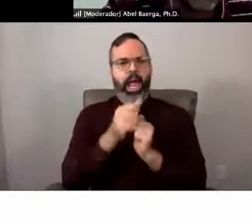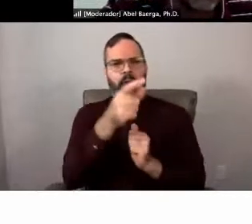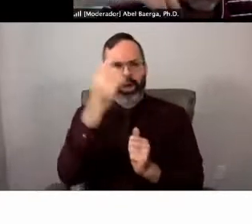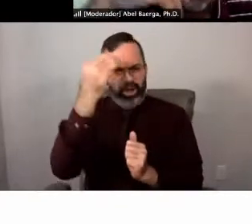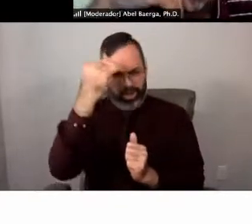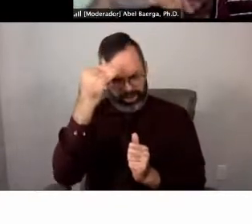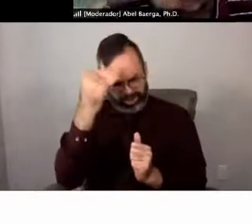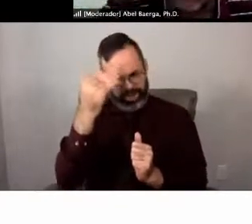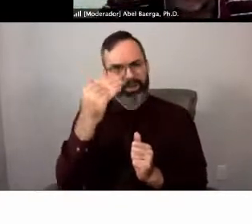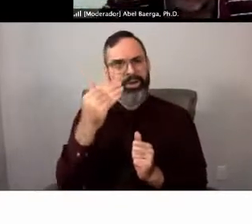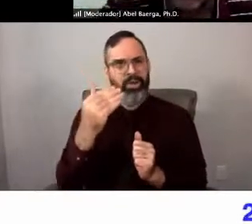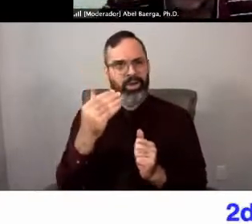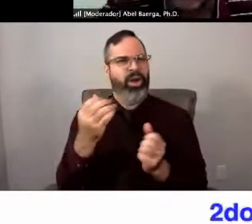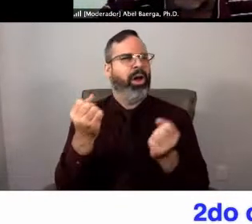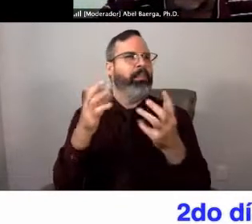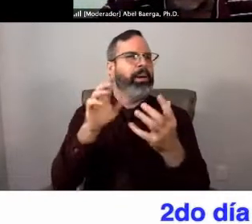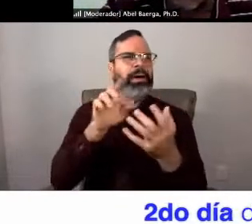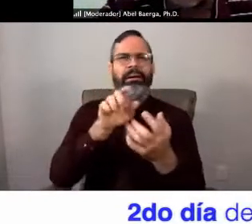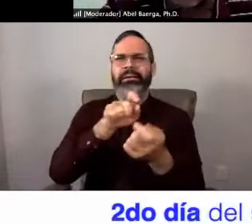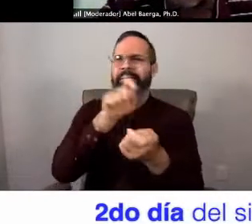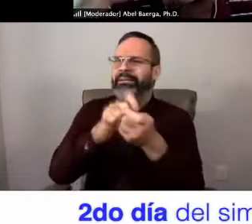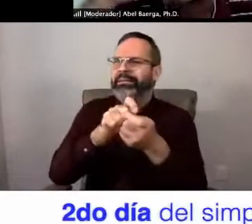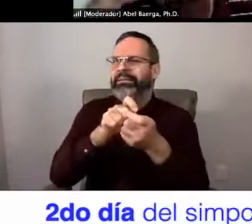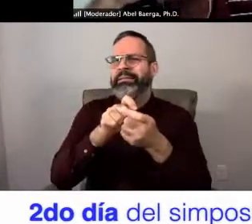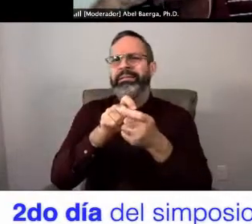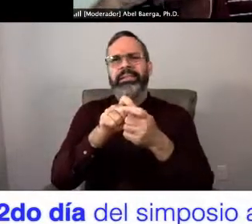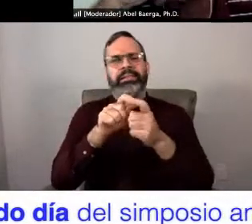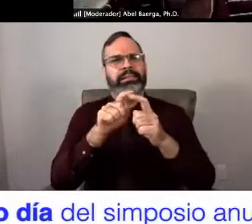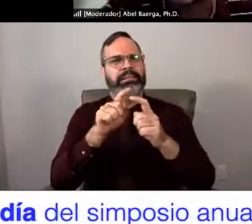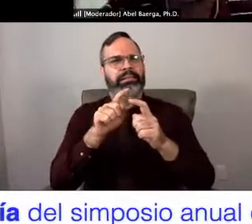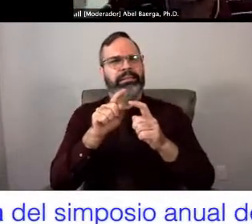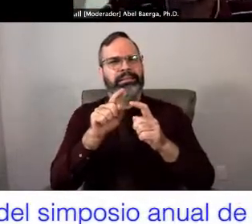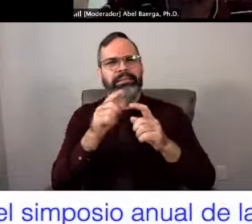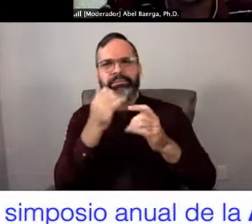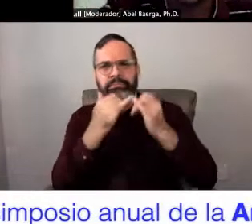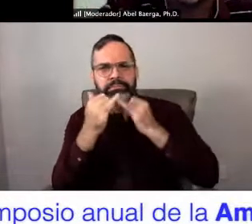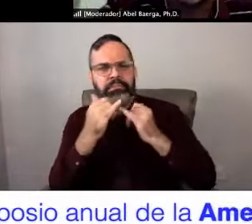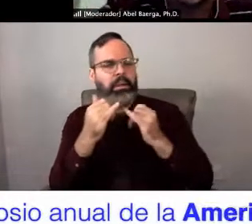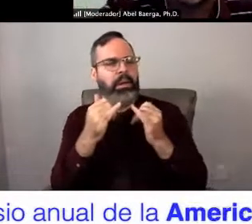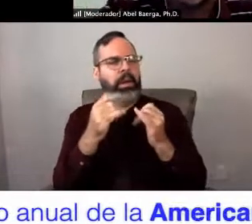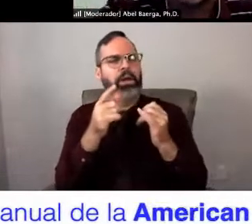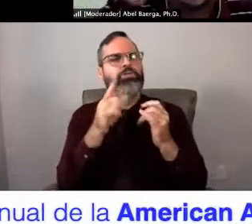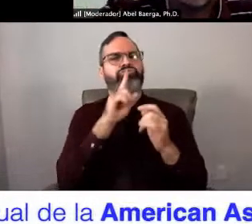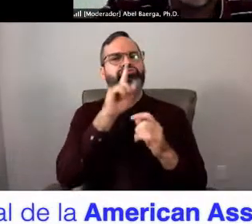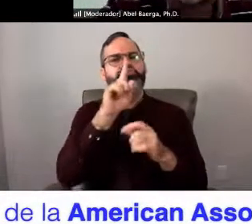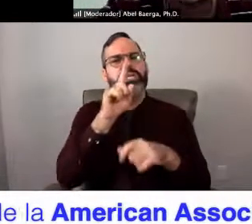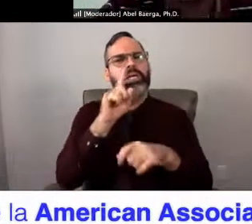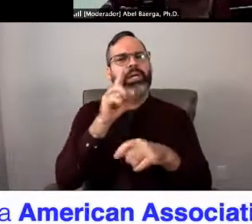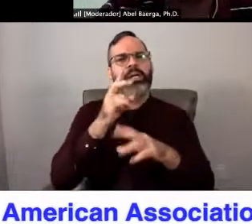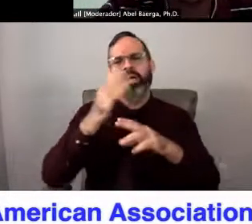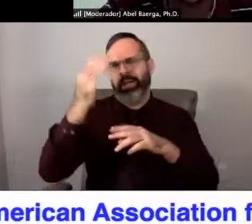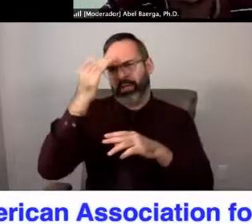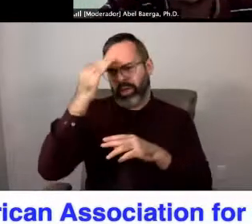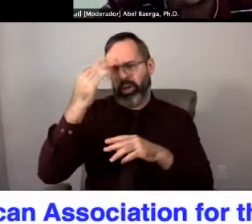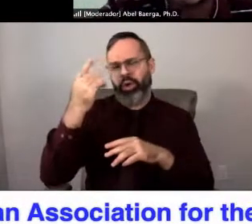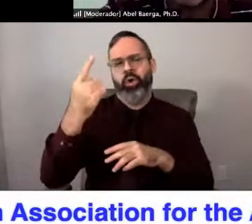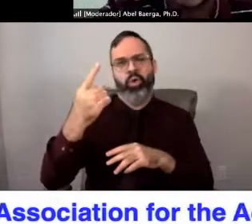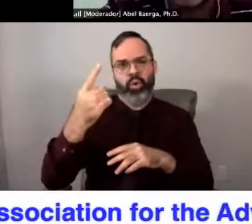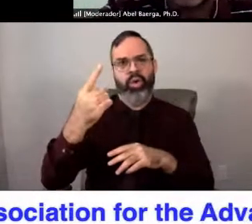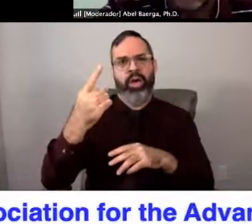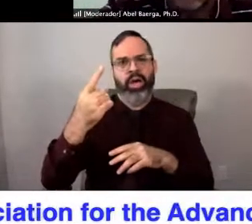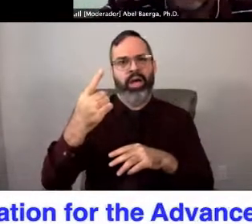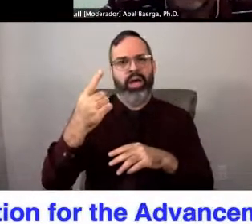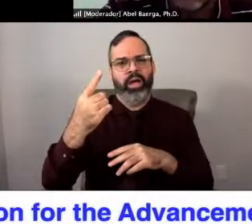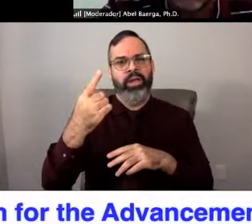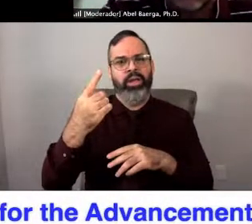uncertainty for each one of those numbers? How do you really know that one is 3 percentage points